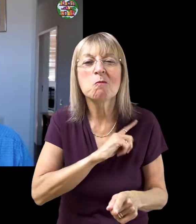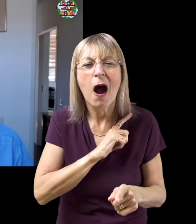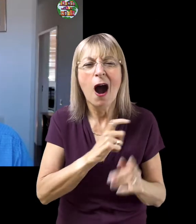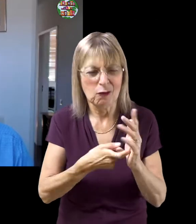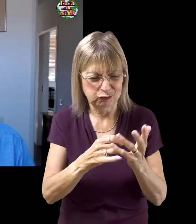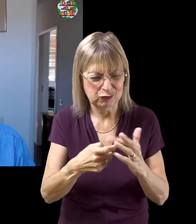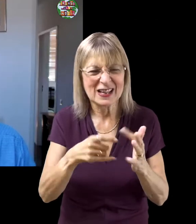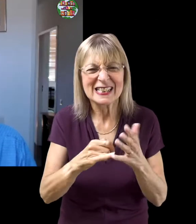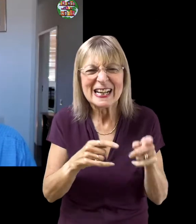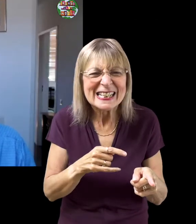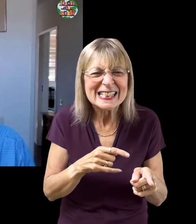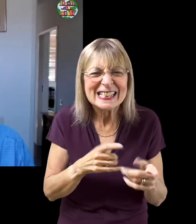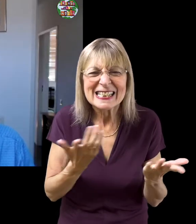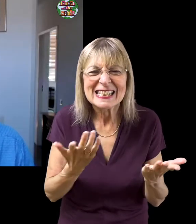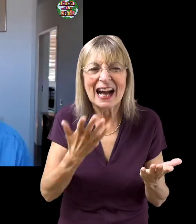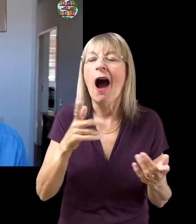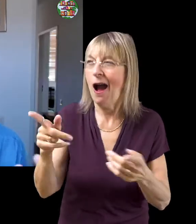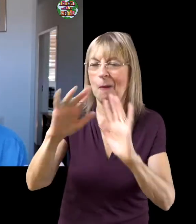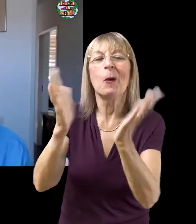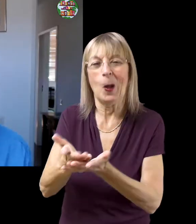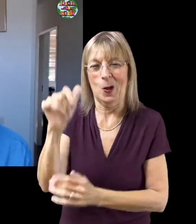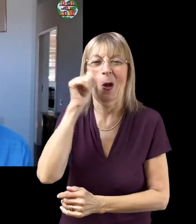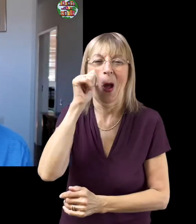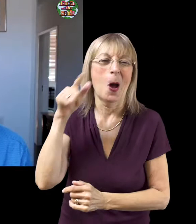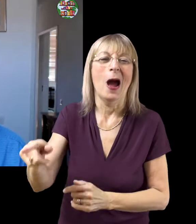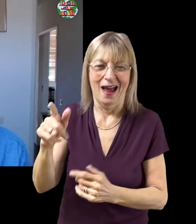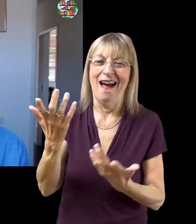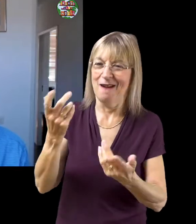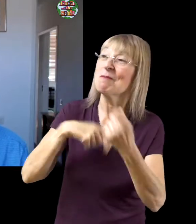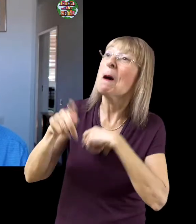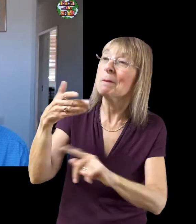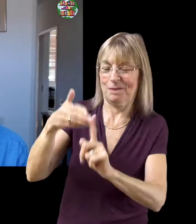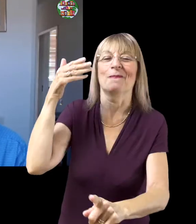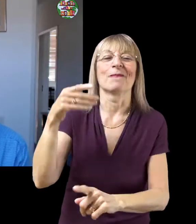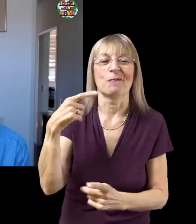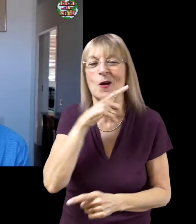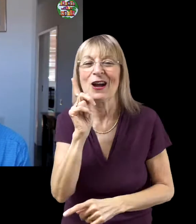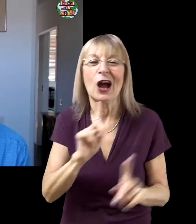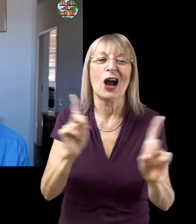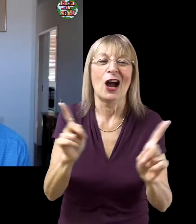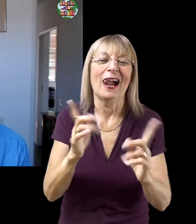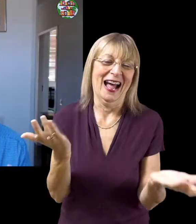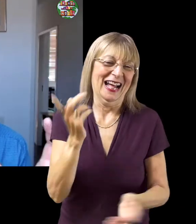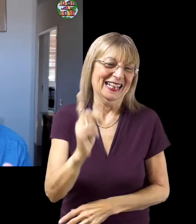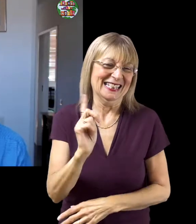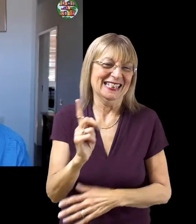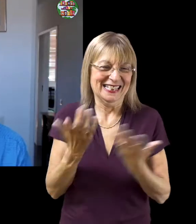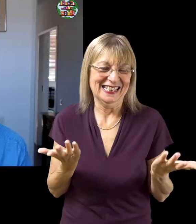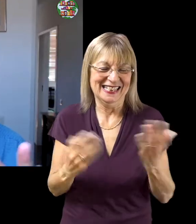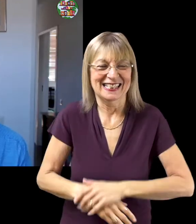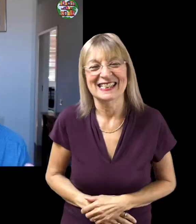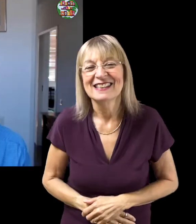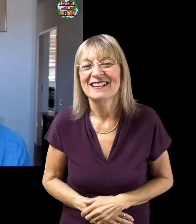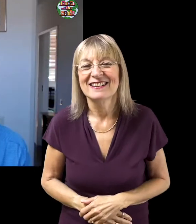trick, but it actually works. So instead of having these rusks, you have like celebratory